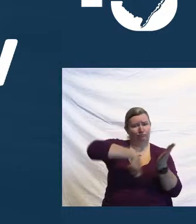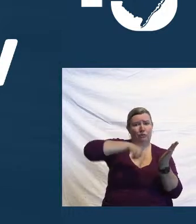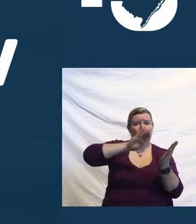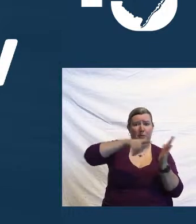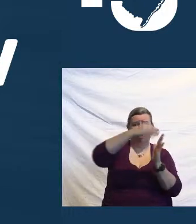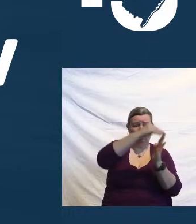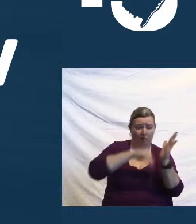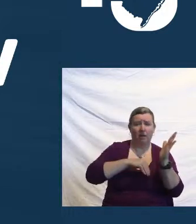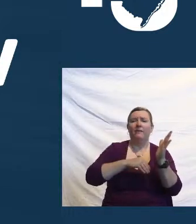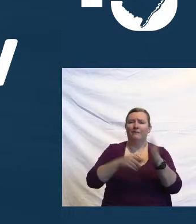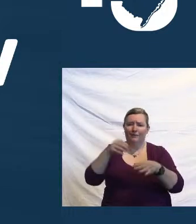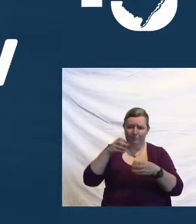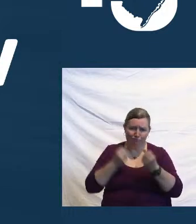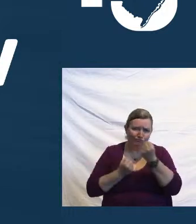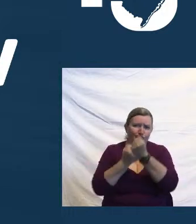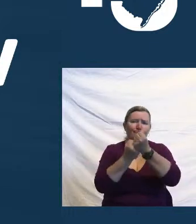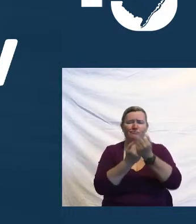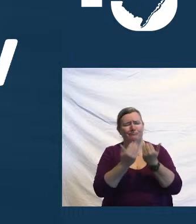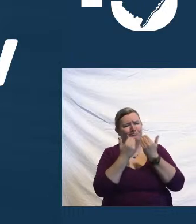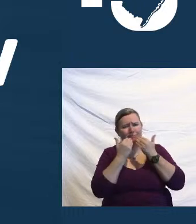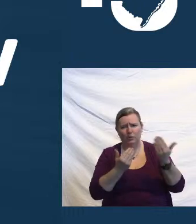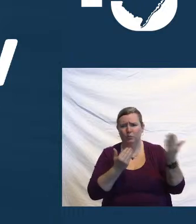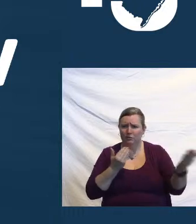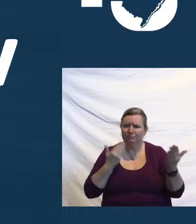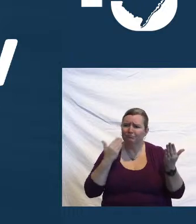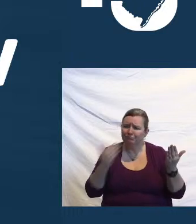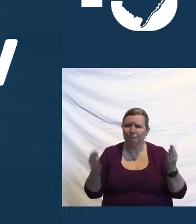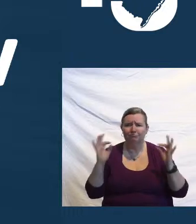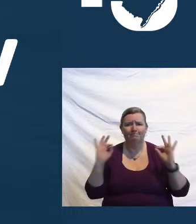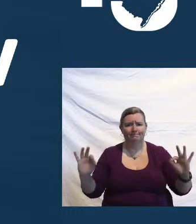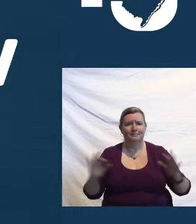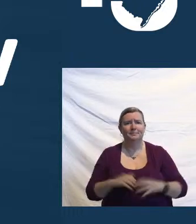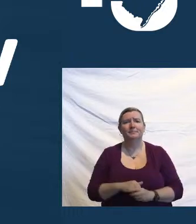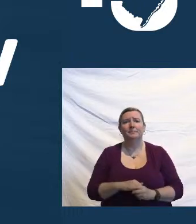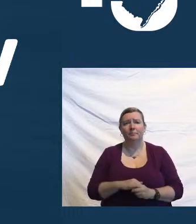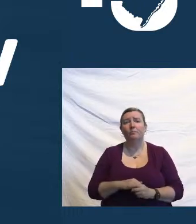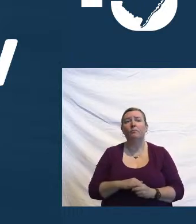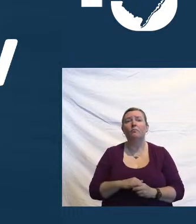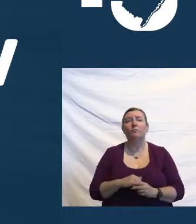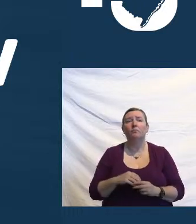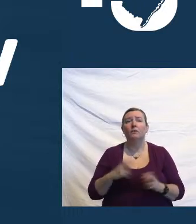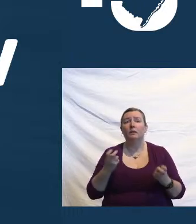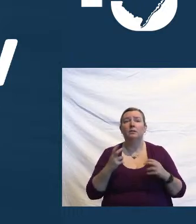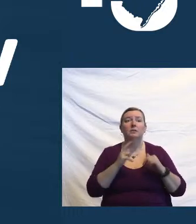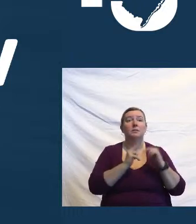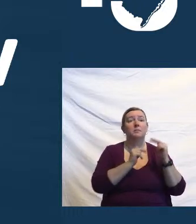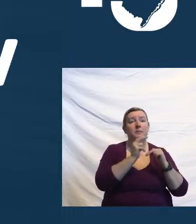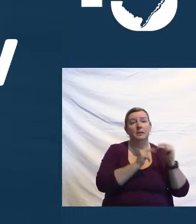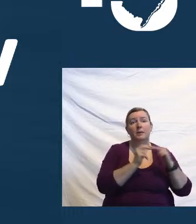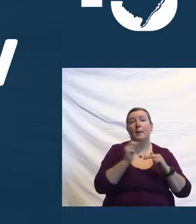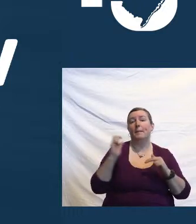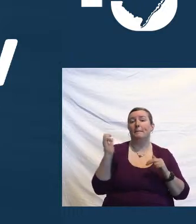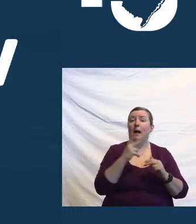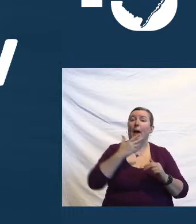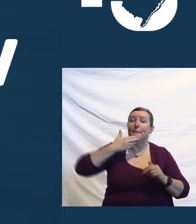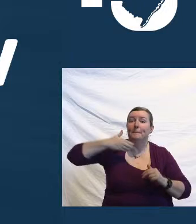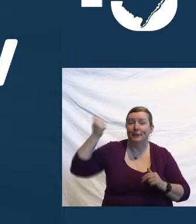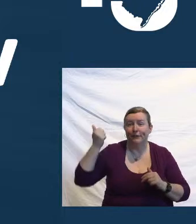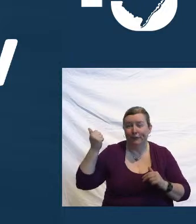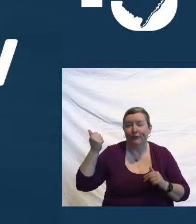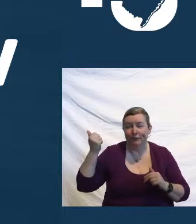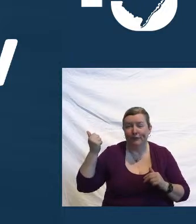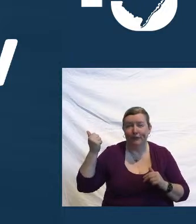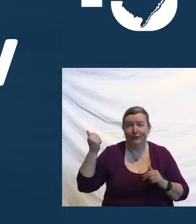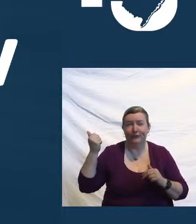same time, I am pleased that the latest iteration of the Build Back Better plan, which should soon be before Congress,